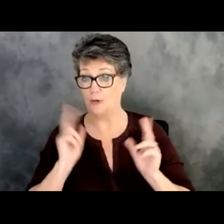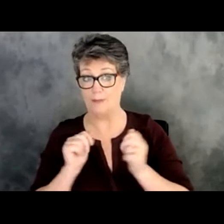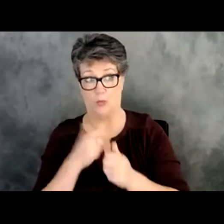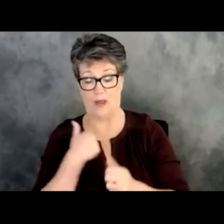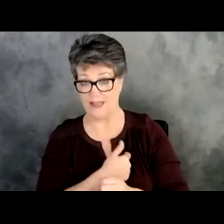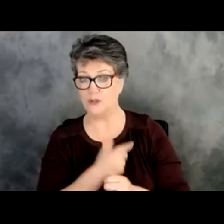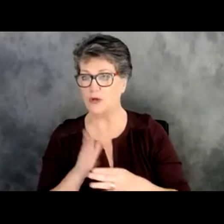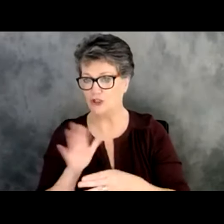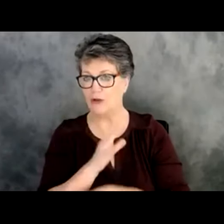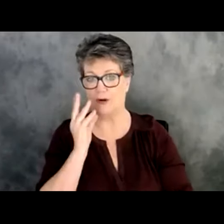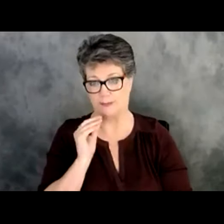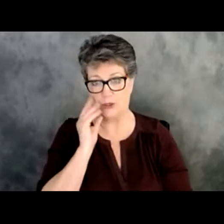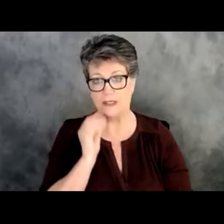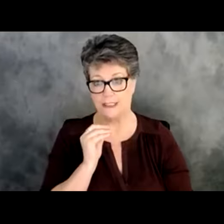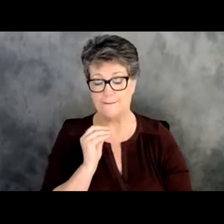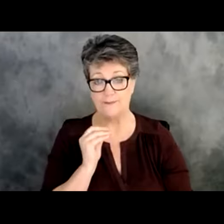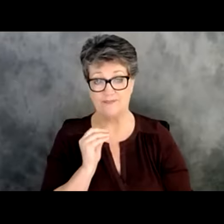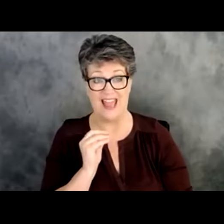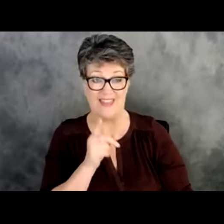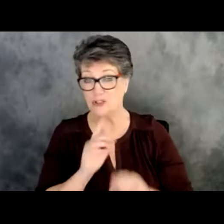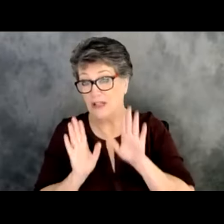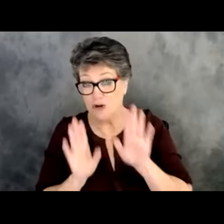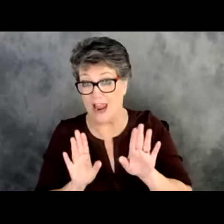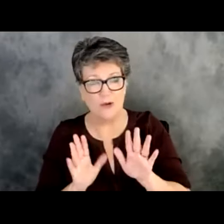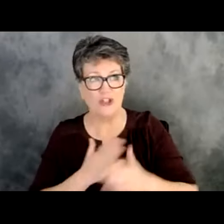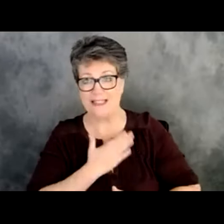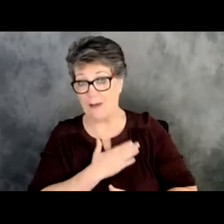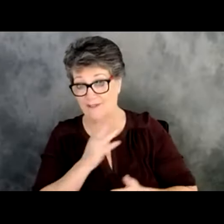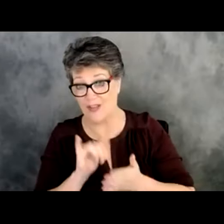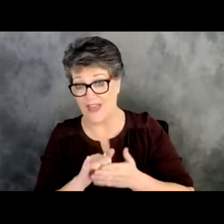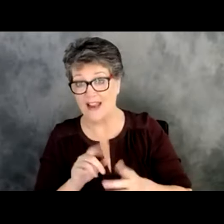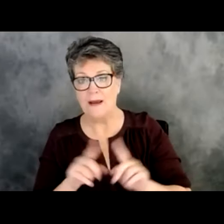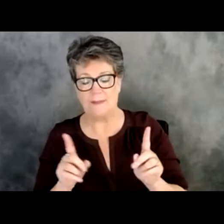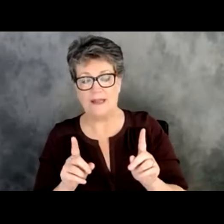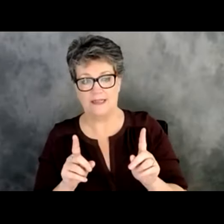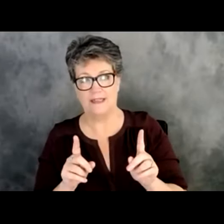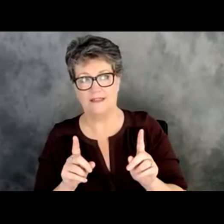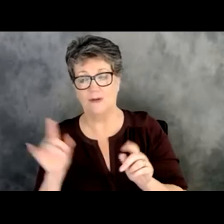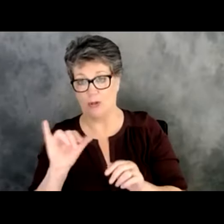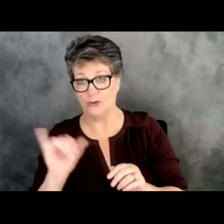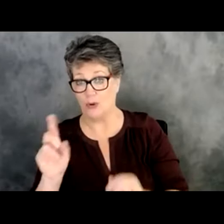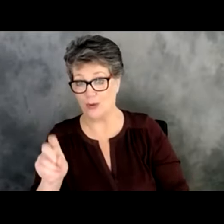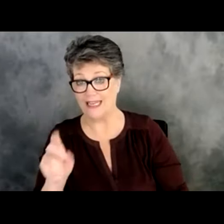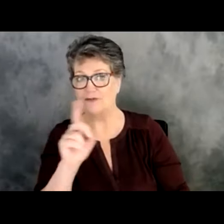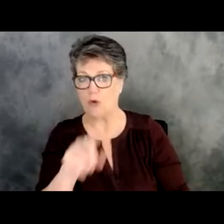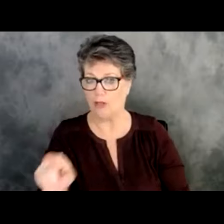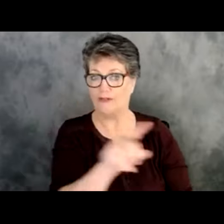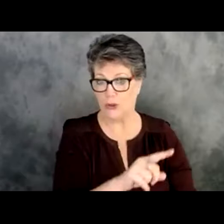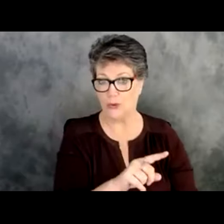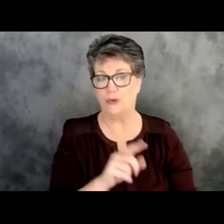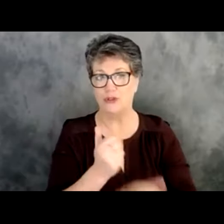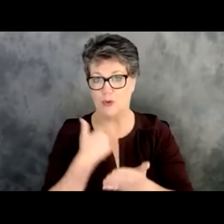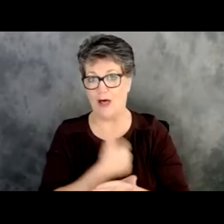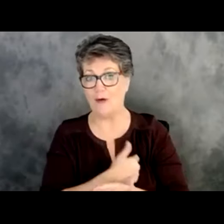their experiences. And that's really great. We're very happy for that. But what we also need is for all of you to help us